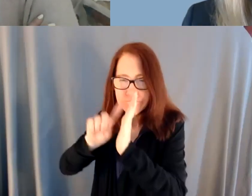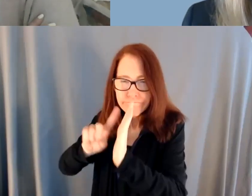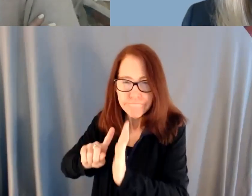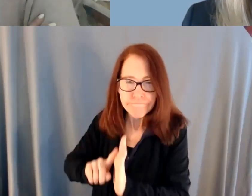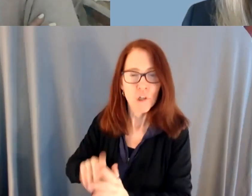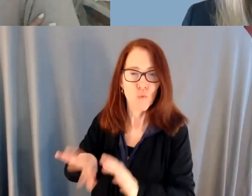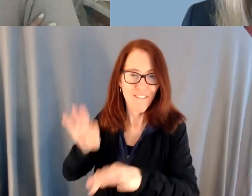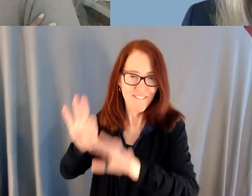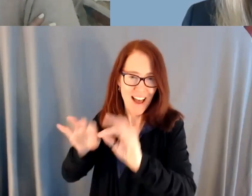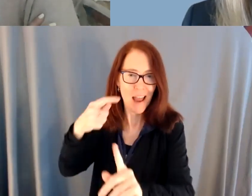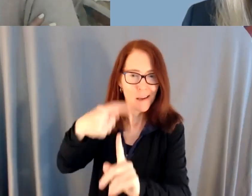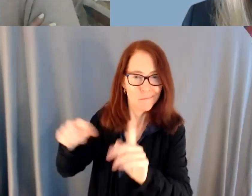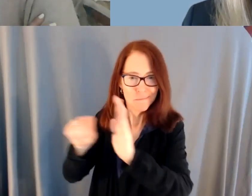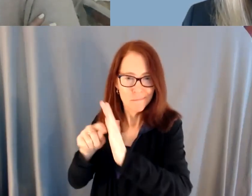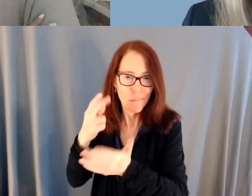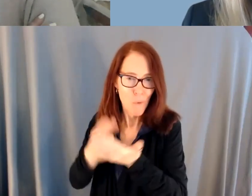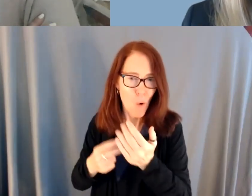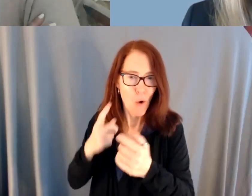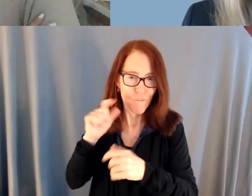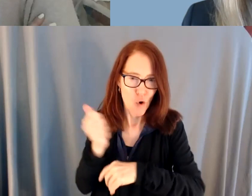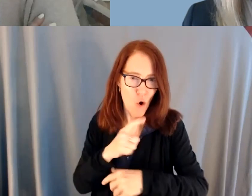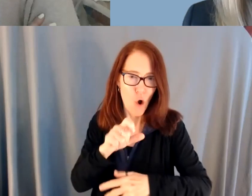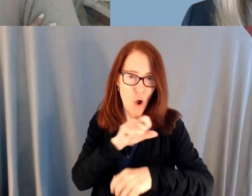want to look for on a platform: